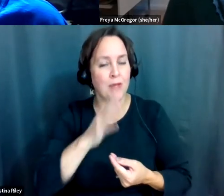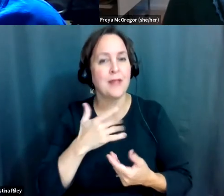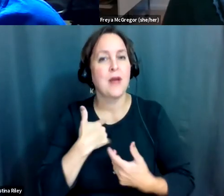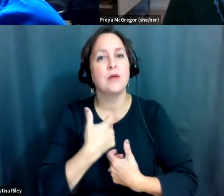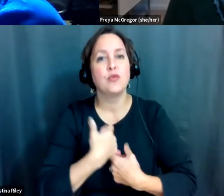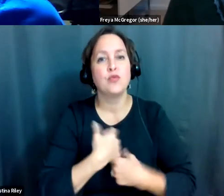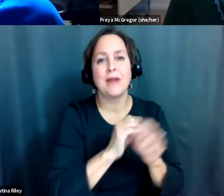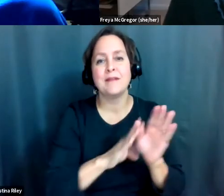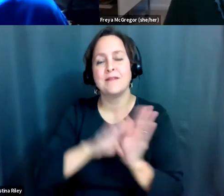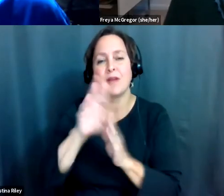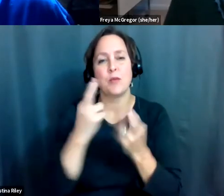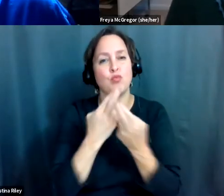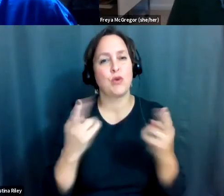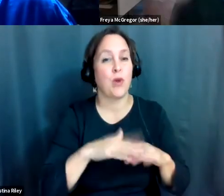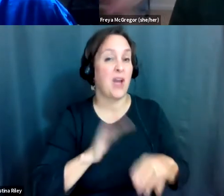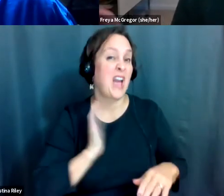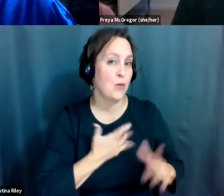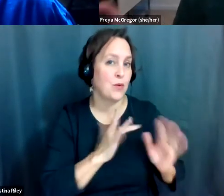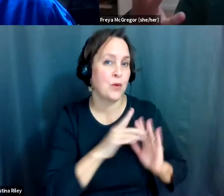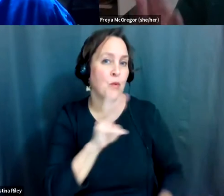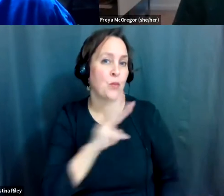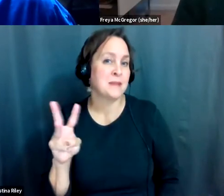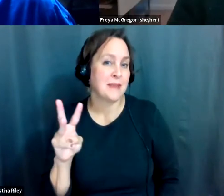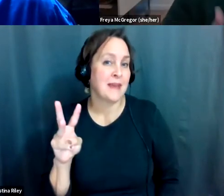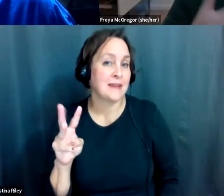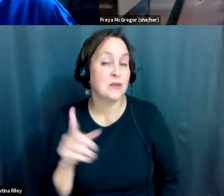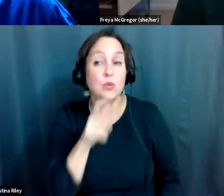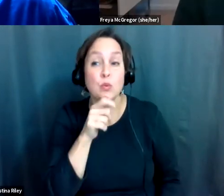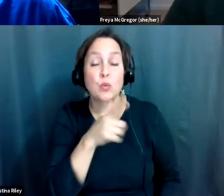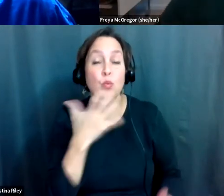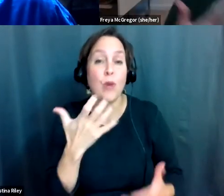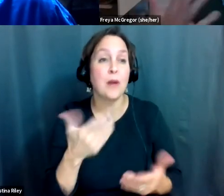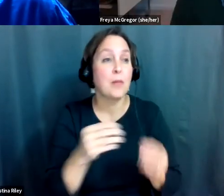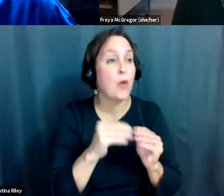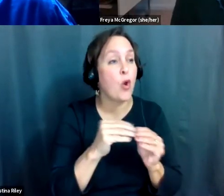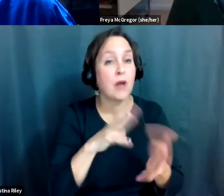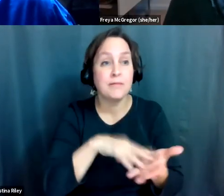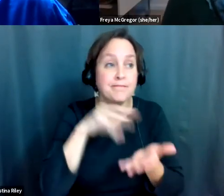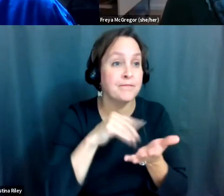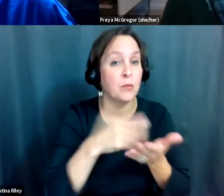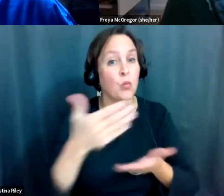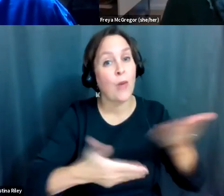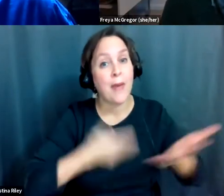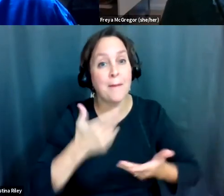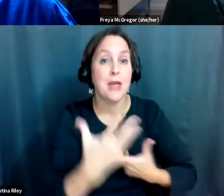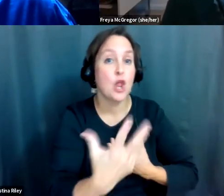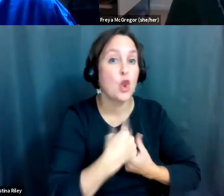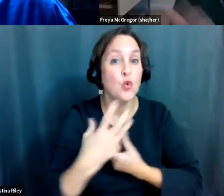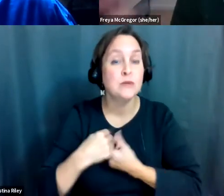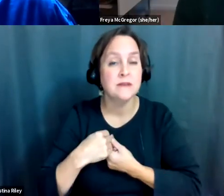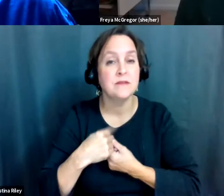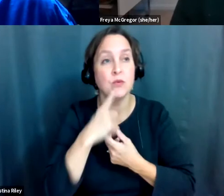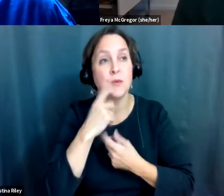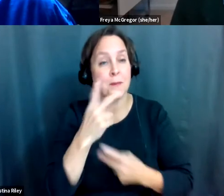resource on our website so that more folks who want to be more welcoming and inclusive can learn and more folks who are blind or have low vision, whether they're